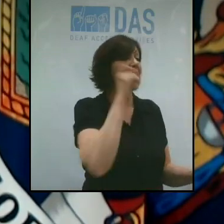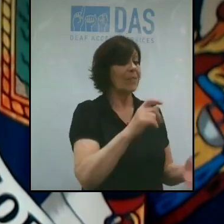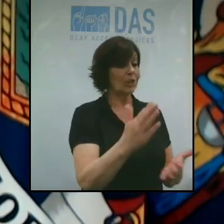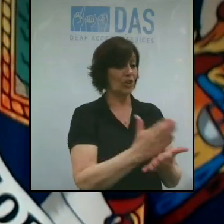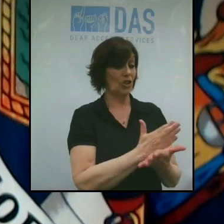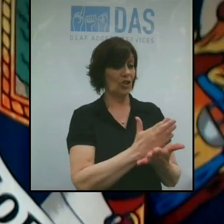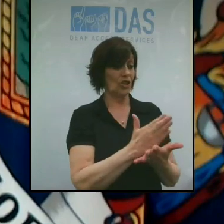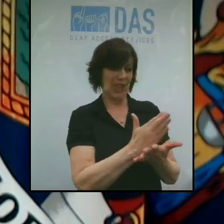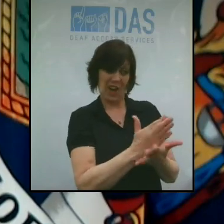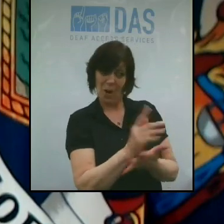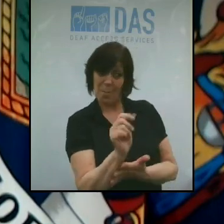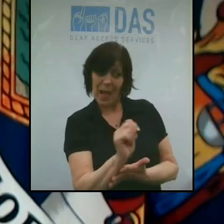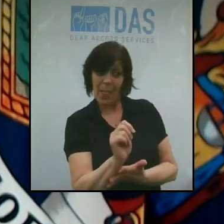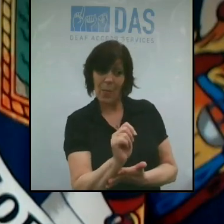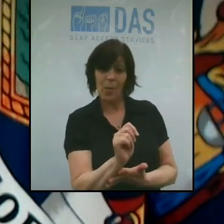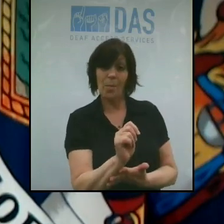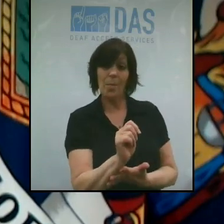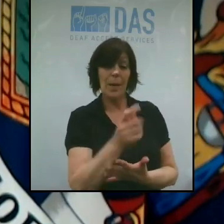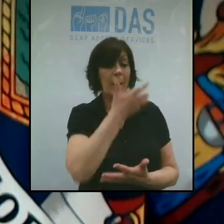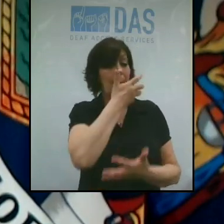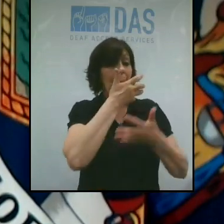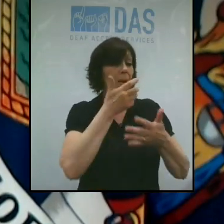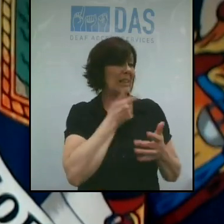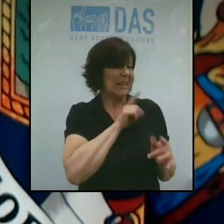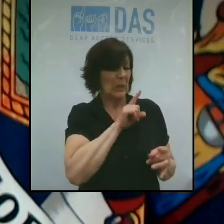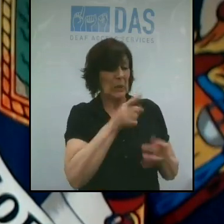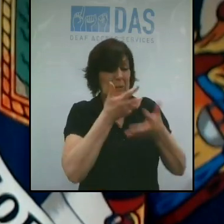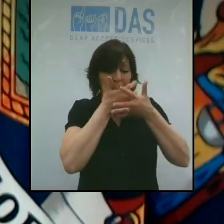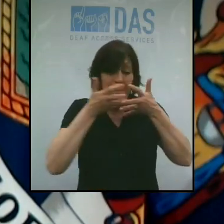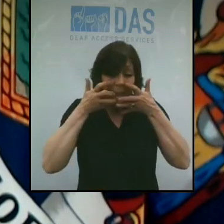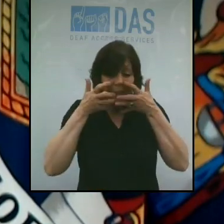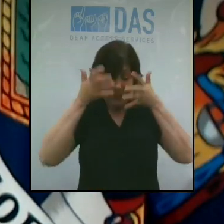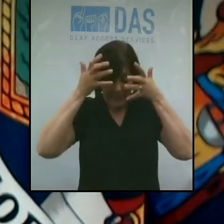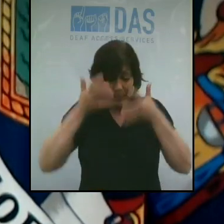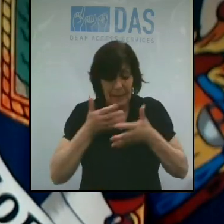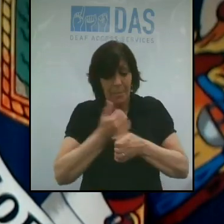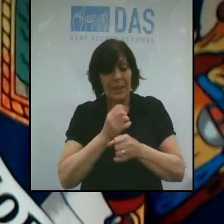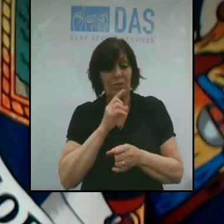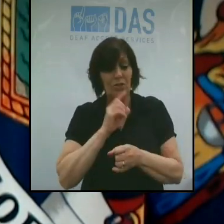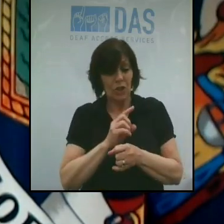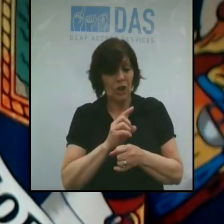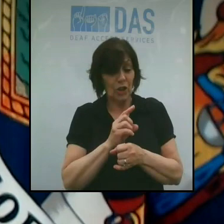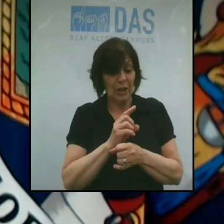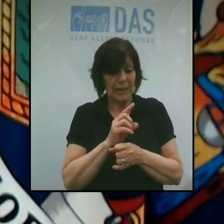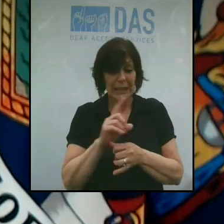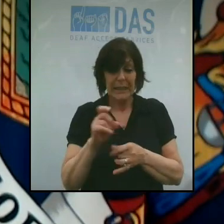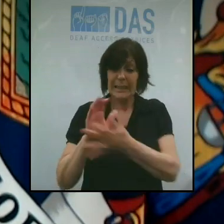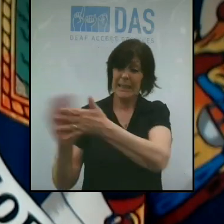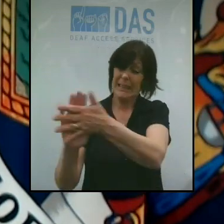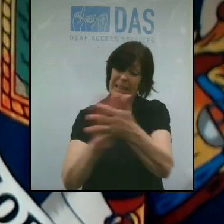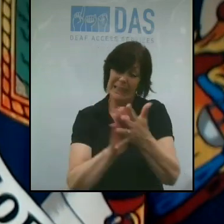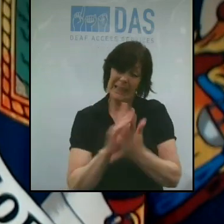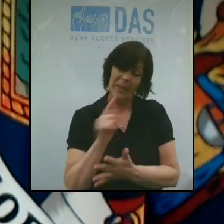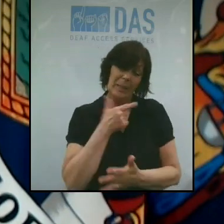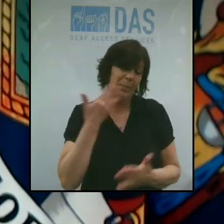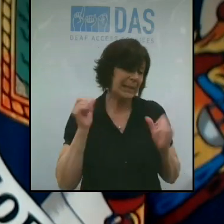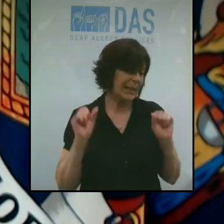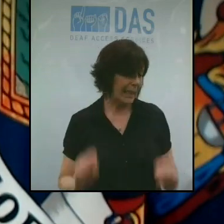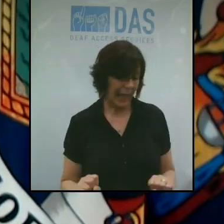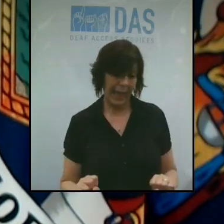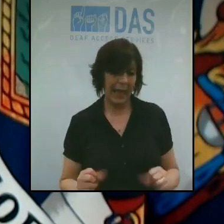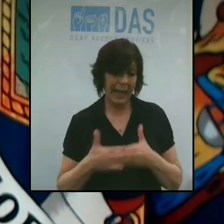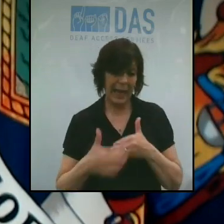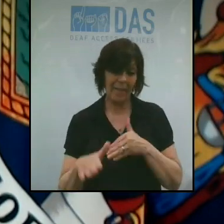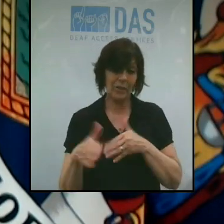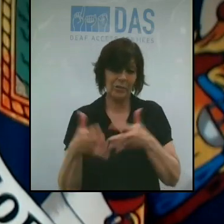bathroom when they go out of the room, they should wear a mask. They should make sure that they disinfect the bathroom as best they can after